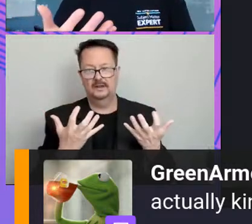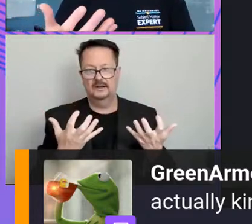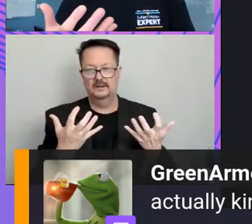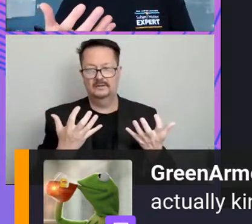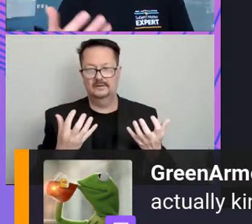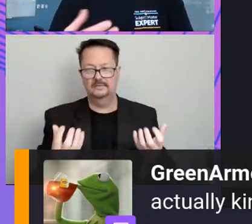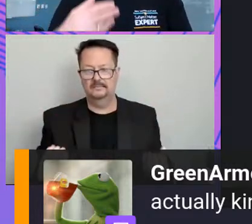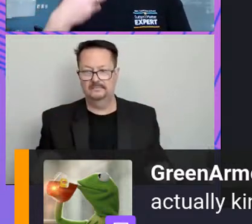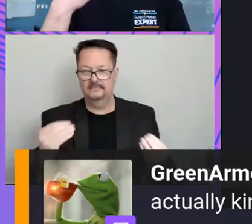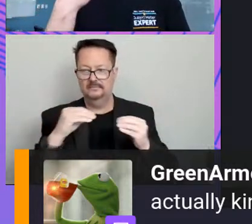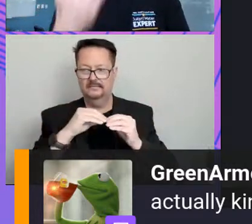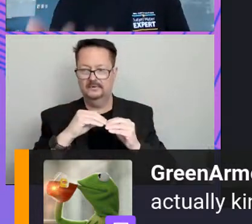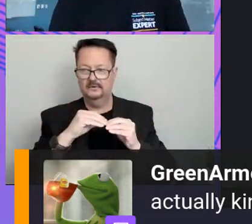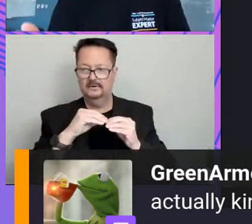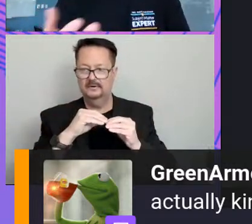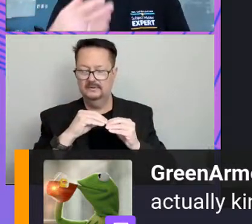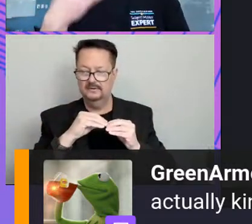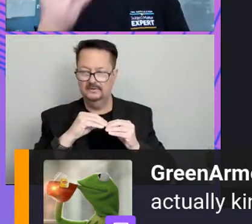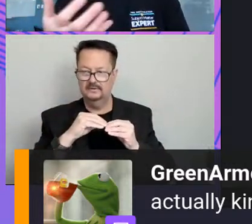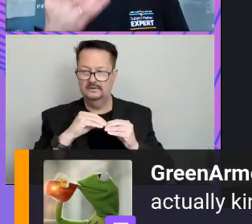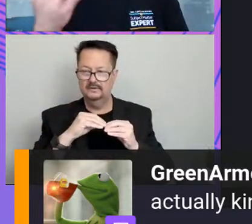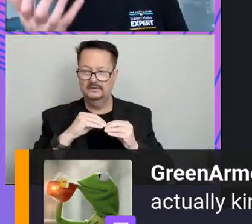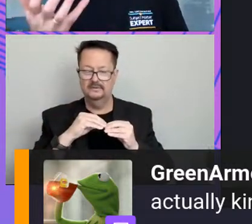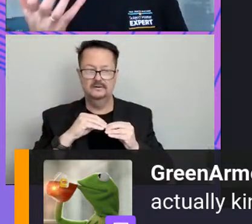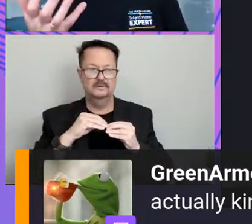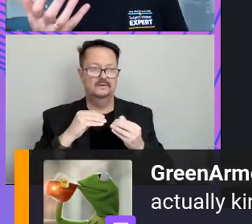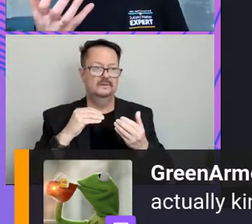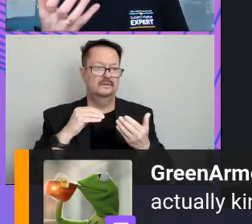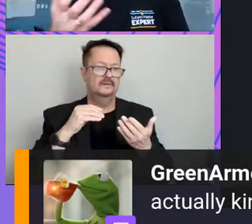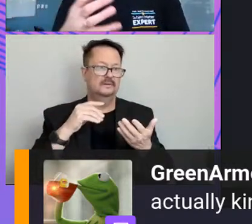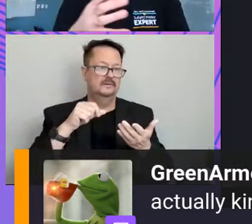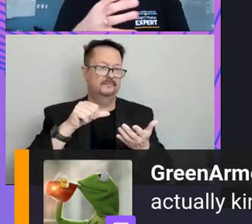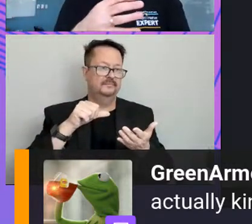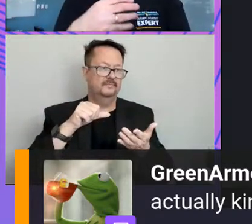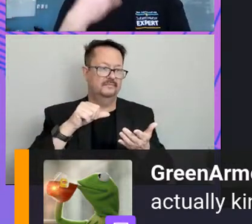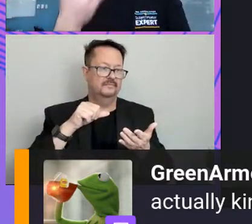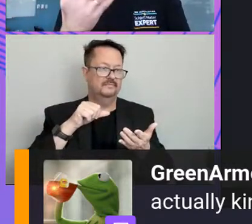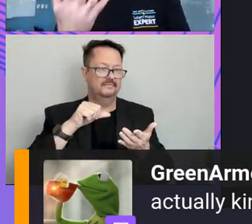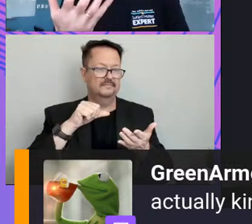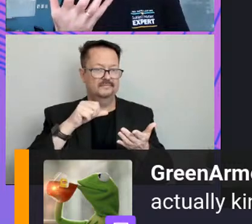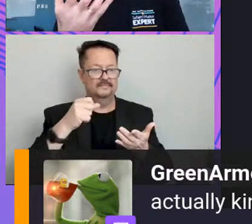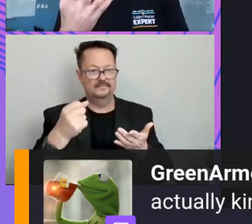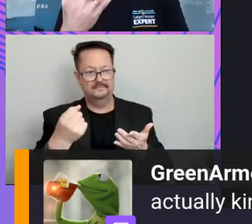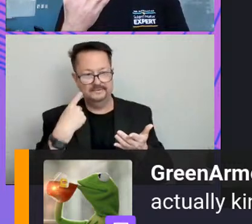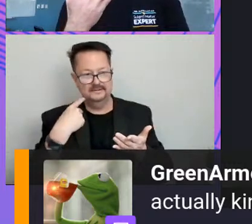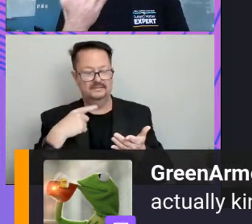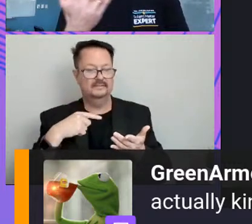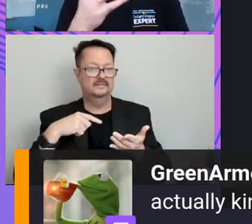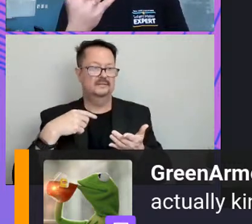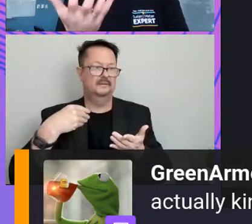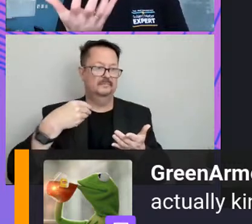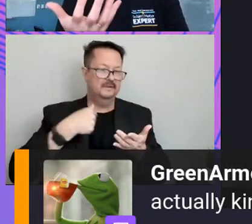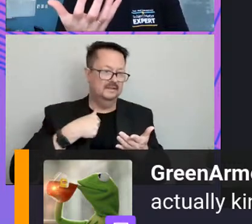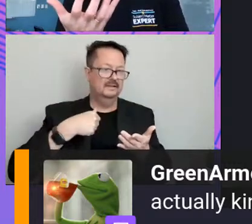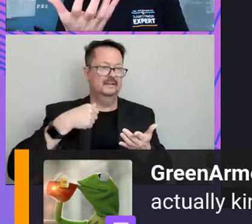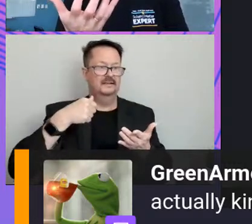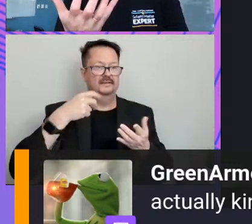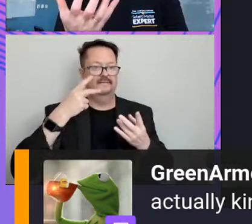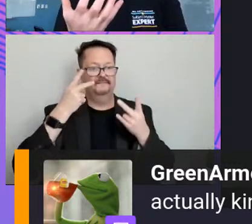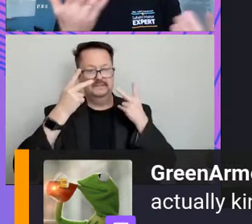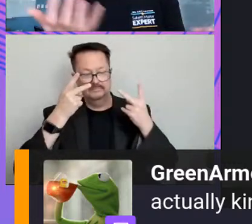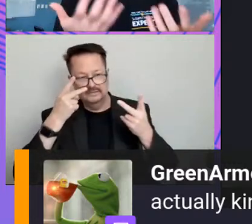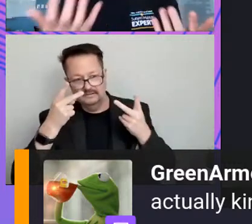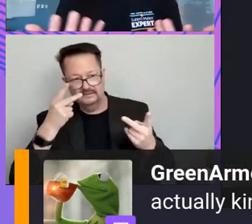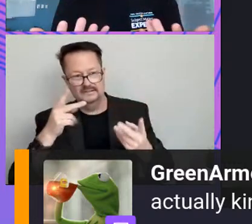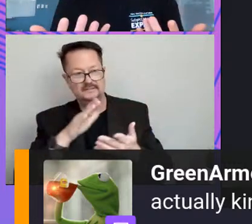even more visibility. So you get your Slack channels, you get paged, et cetera, et cetera. But visibility is nice. You also have to do some kind of thing